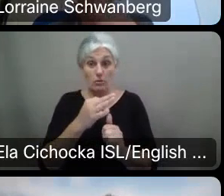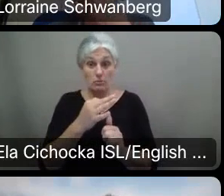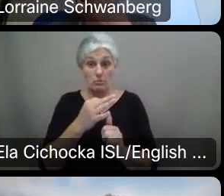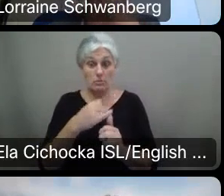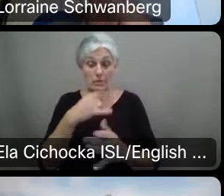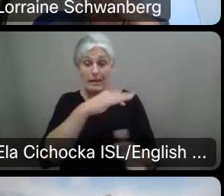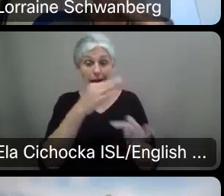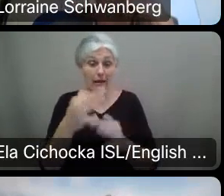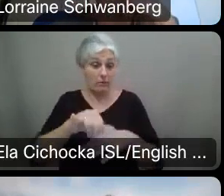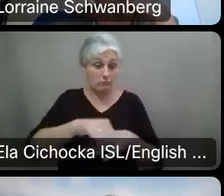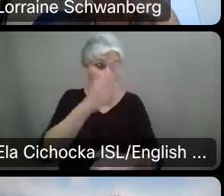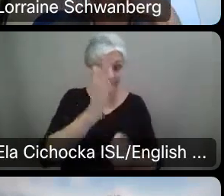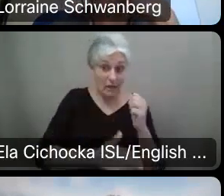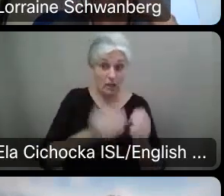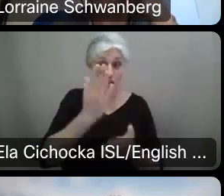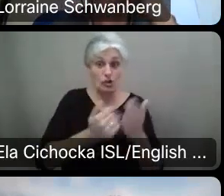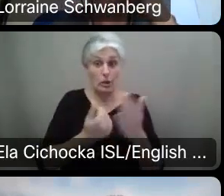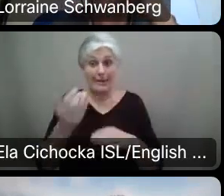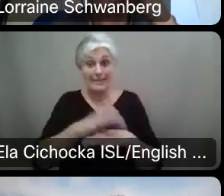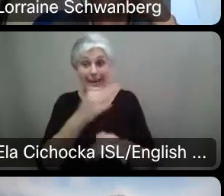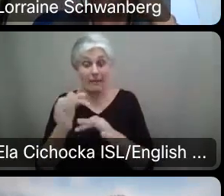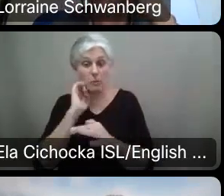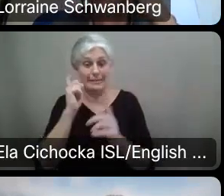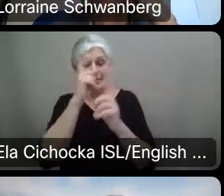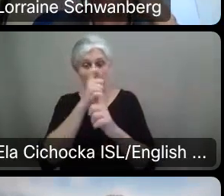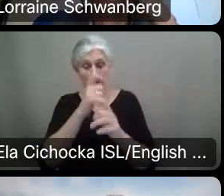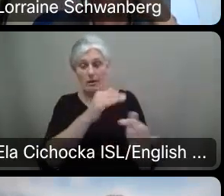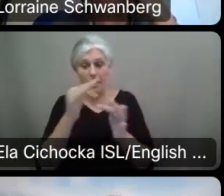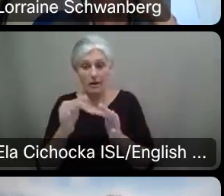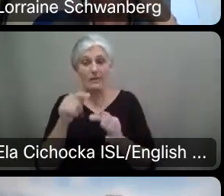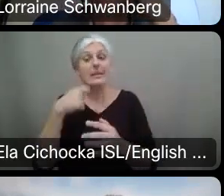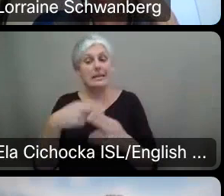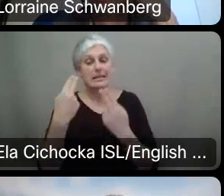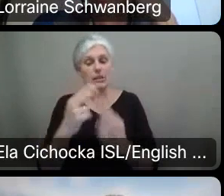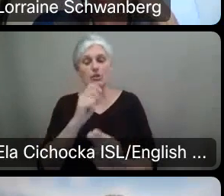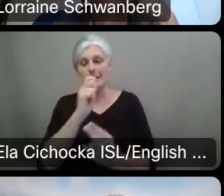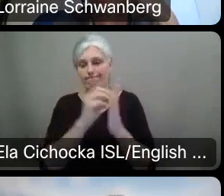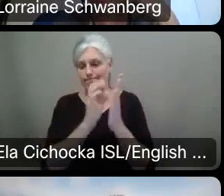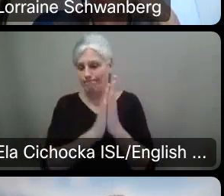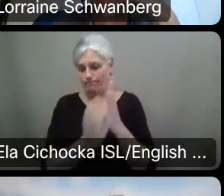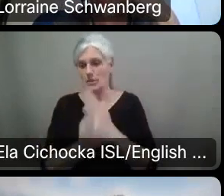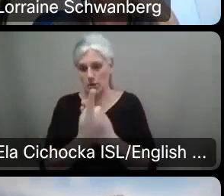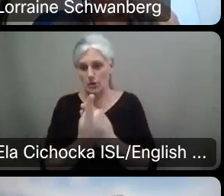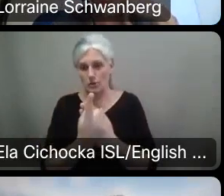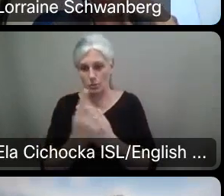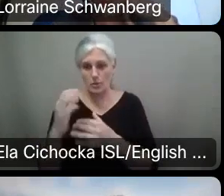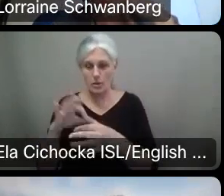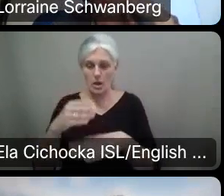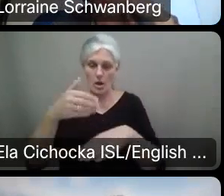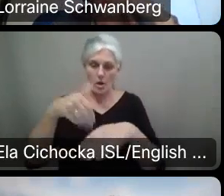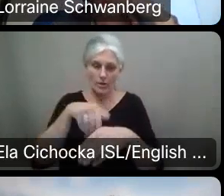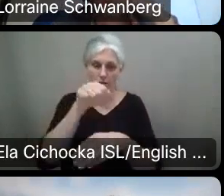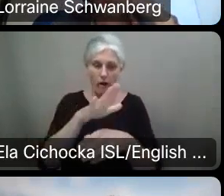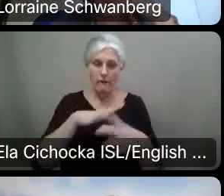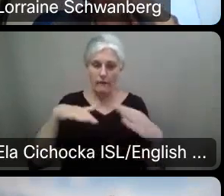as a pulmonary embolus and die, these clearly would be notifiable incidents in the context of the act. Thank you.